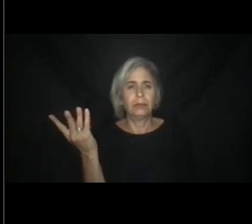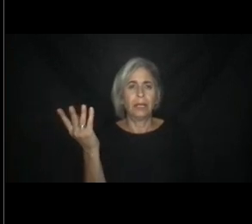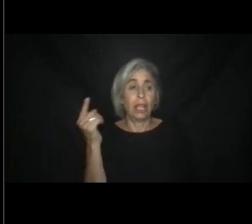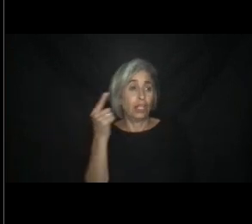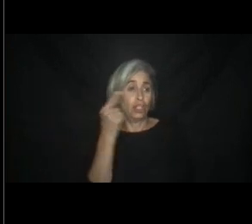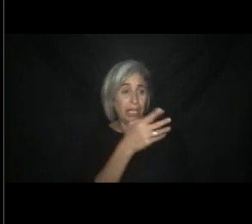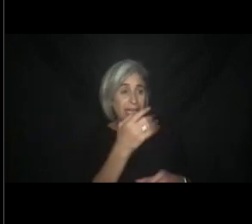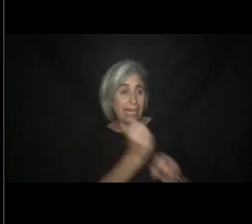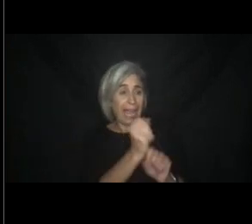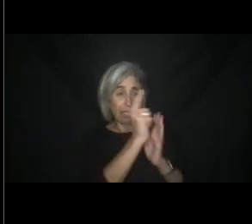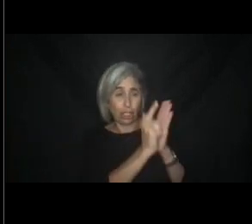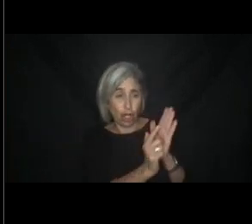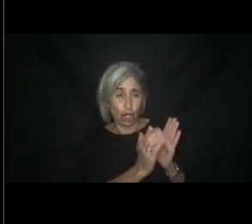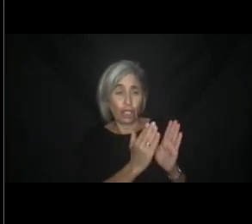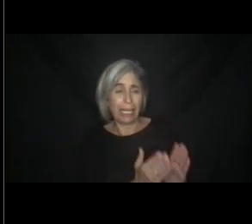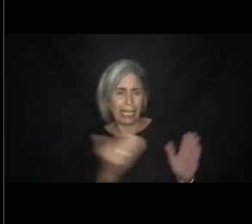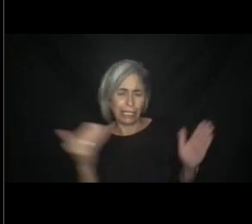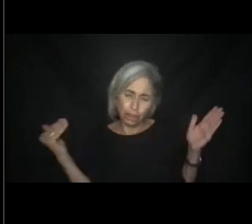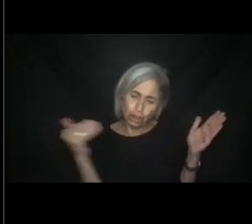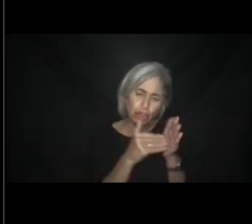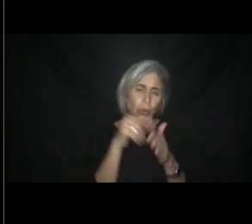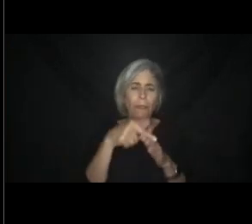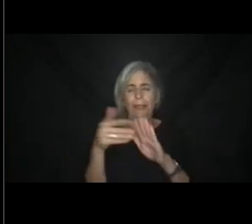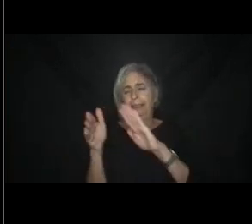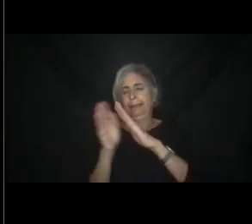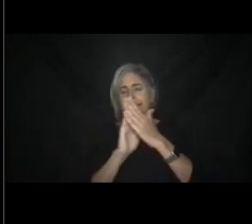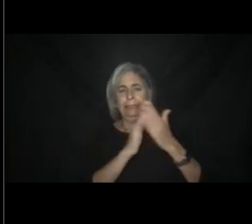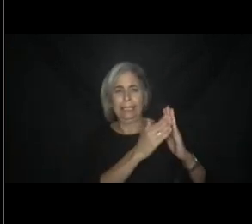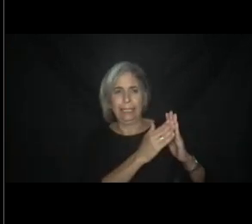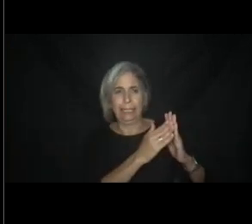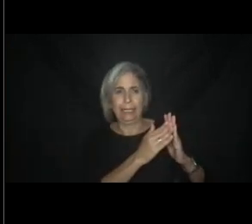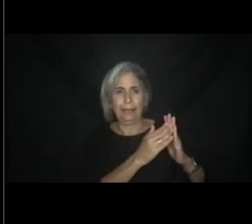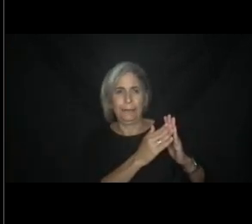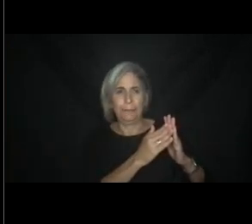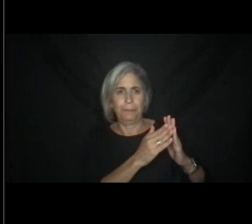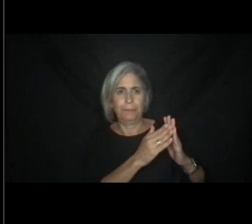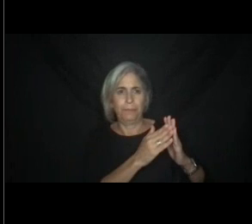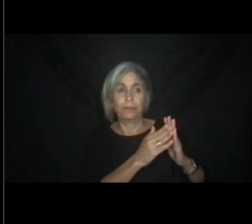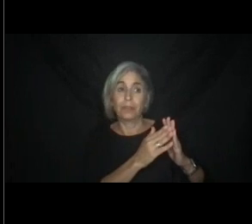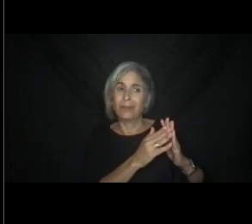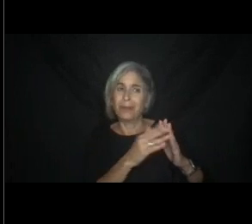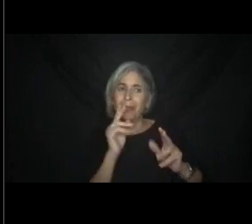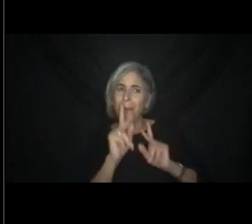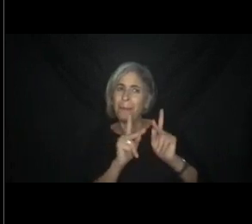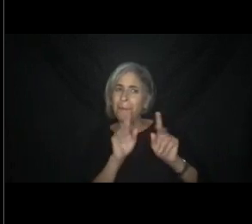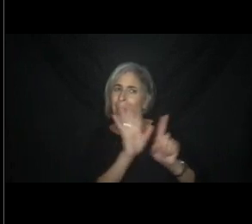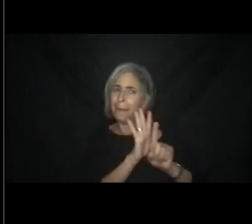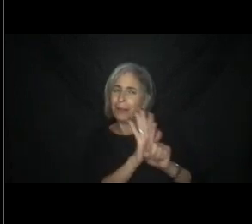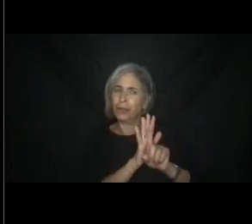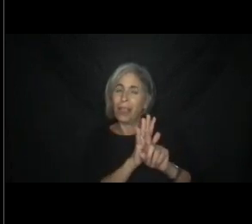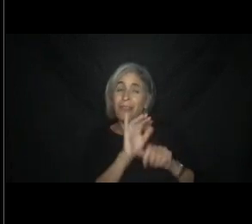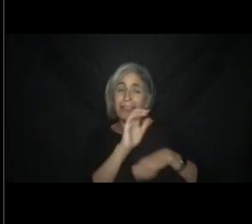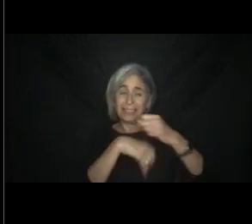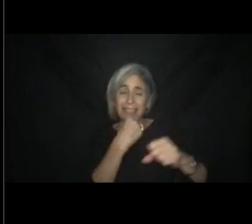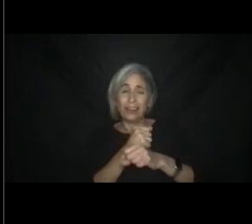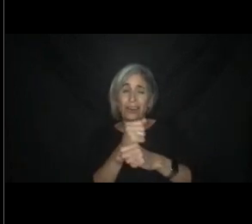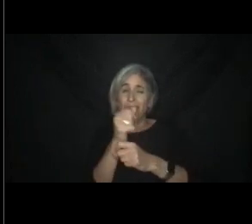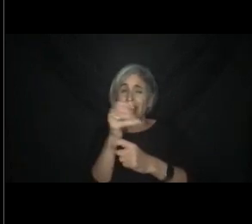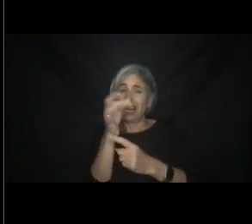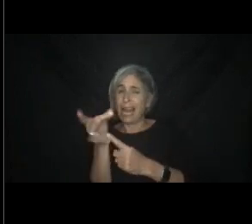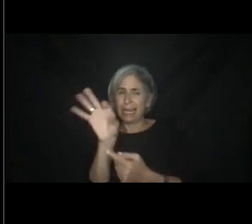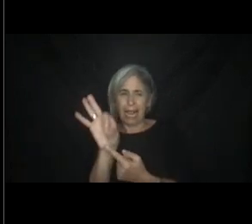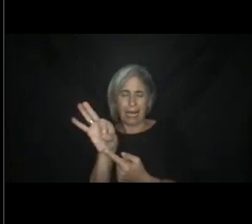attorney, sued this city. You're common and known for that. This was in 89. And